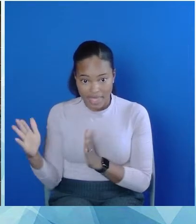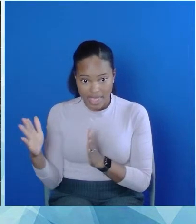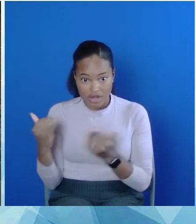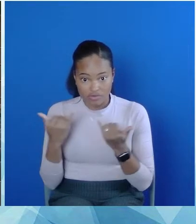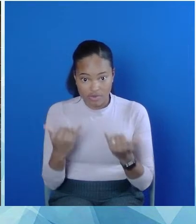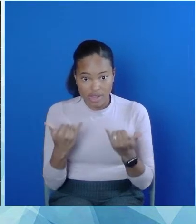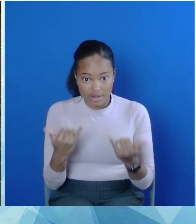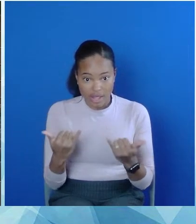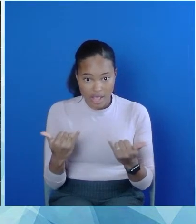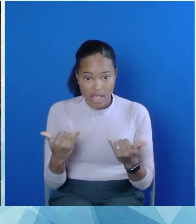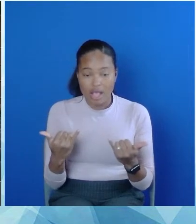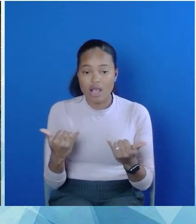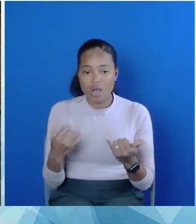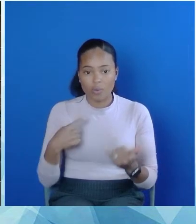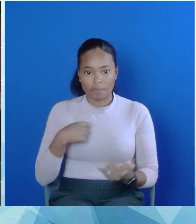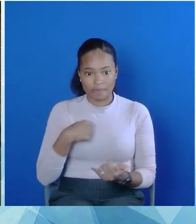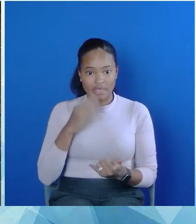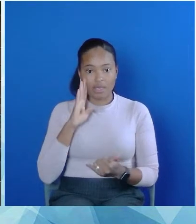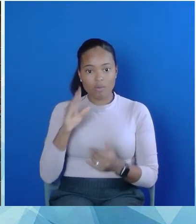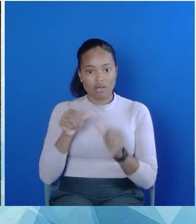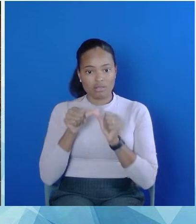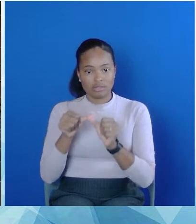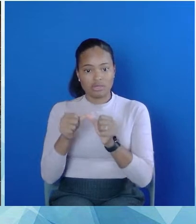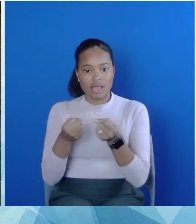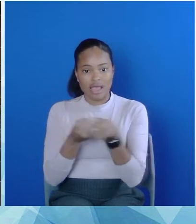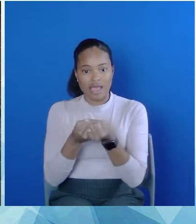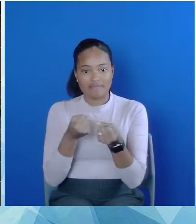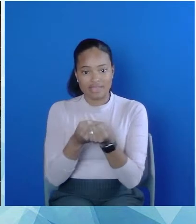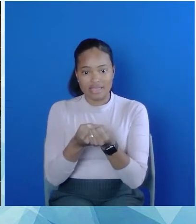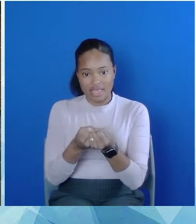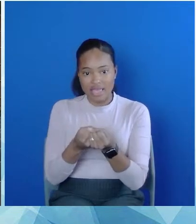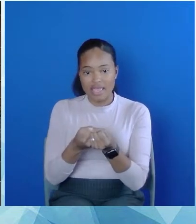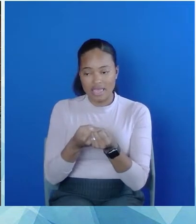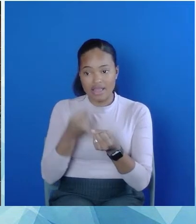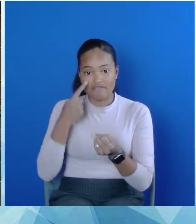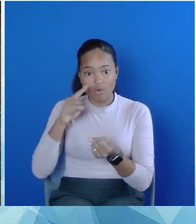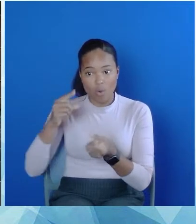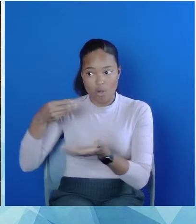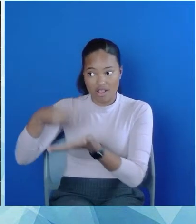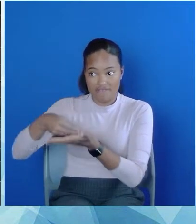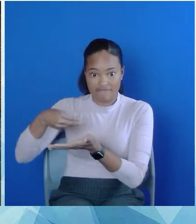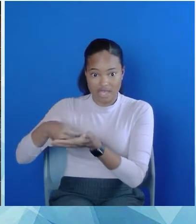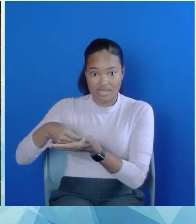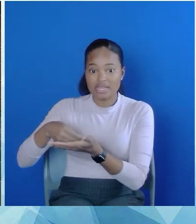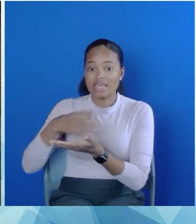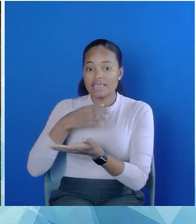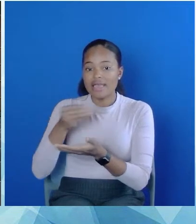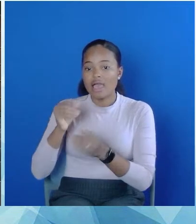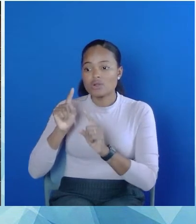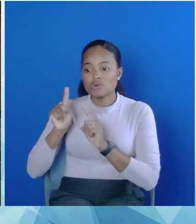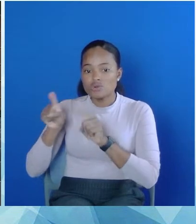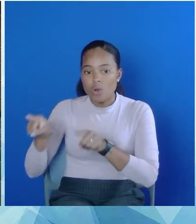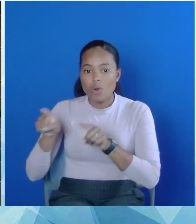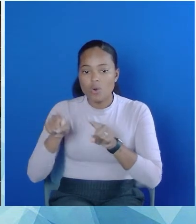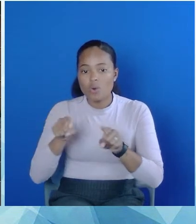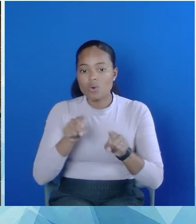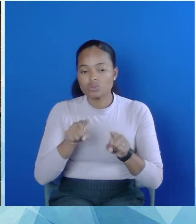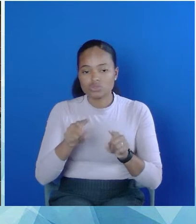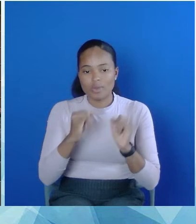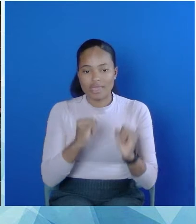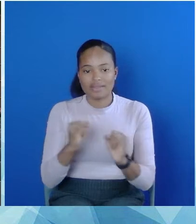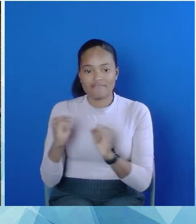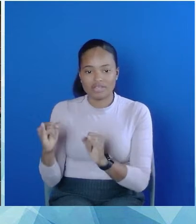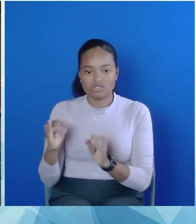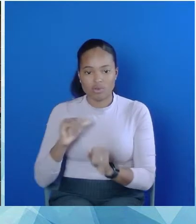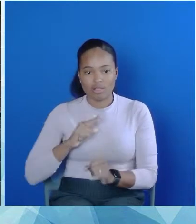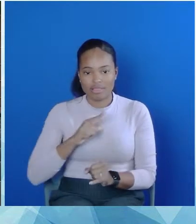for me to continue to advocate on behalf of the funding and go to individual members of the legislature,